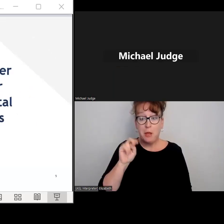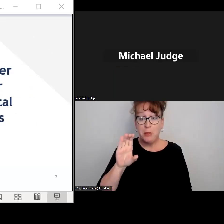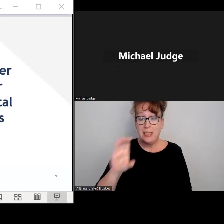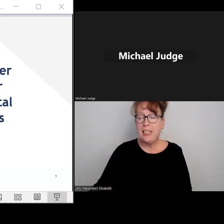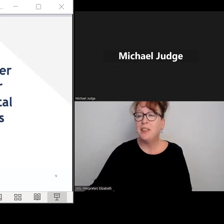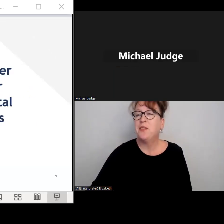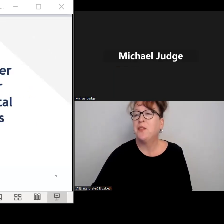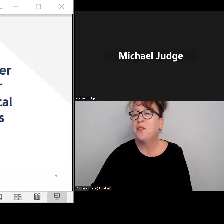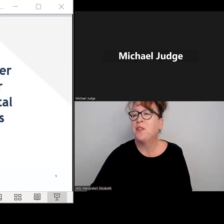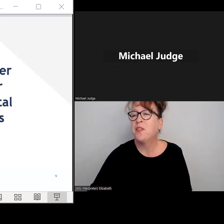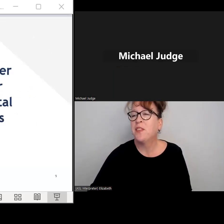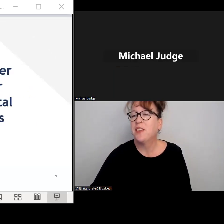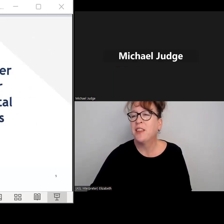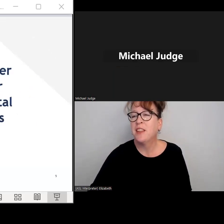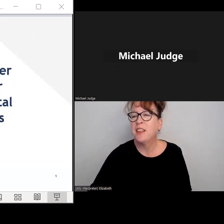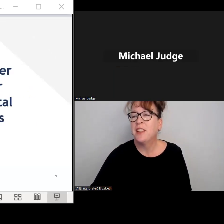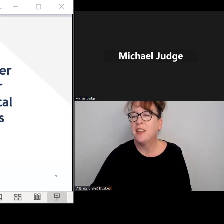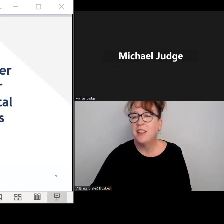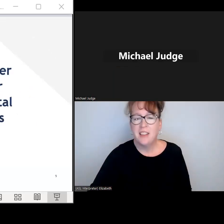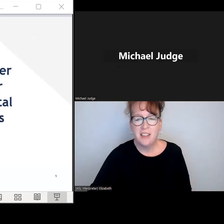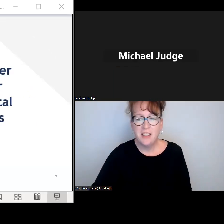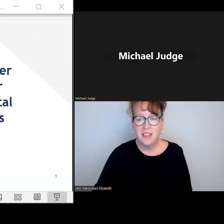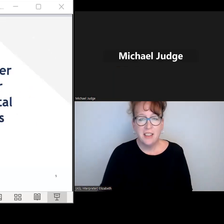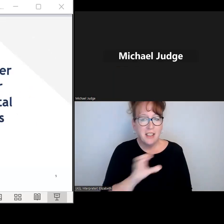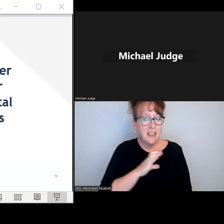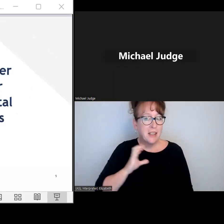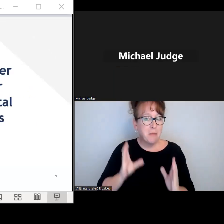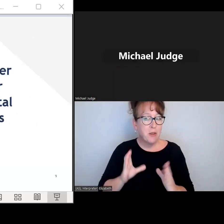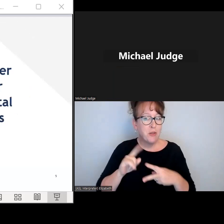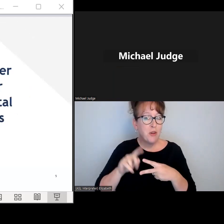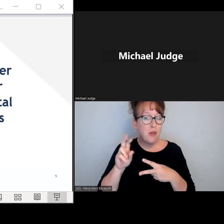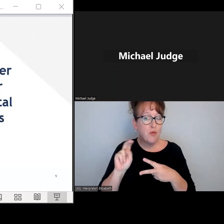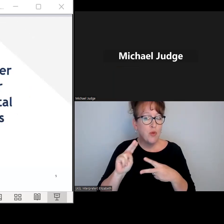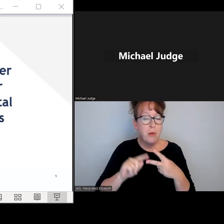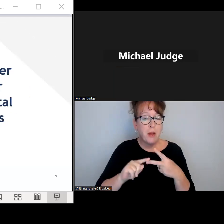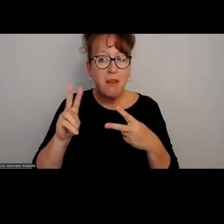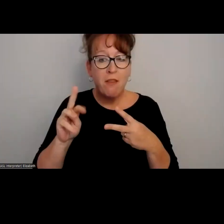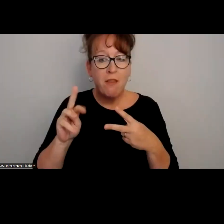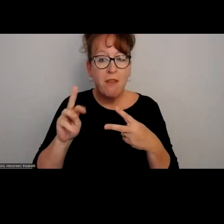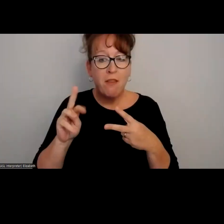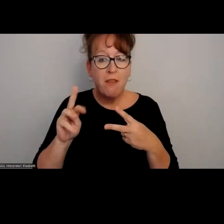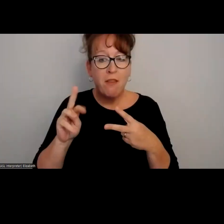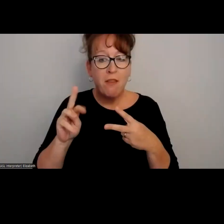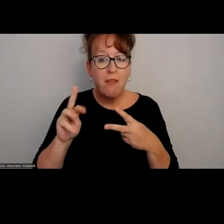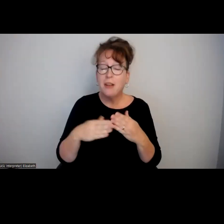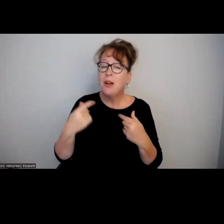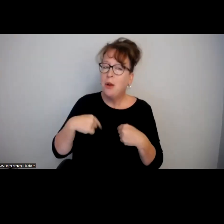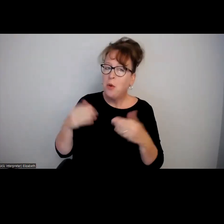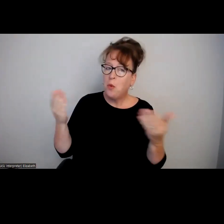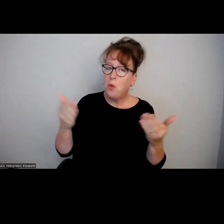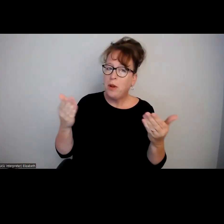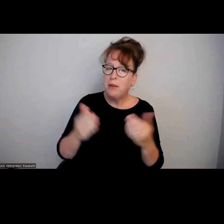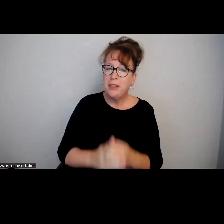Are they on right now, Commissioner Rubin and Commissioner Van Nostrand? We are here, and We are Chair here. Van Nostrand is